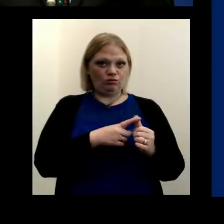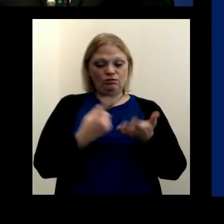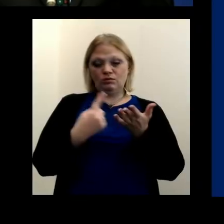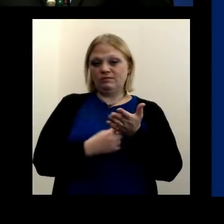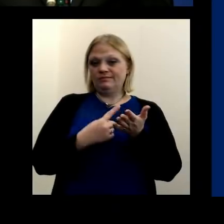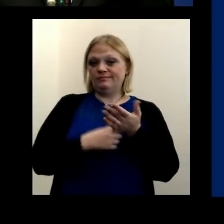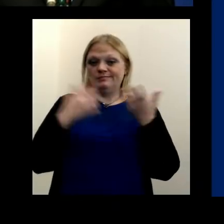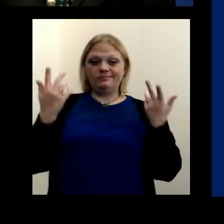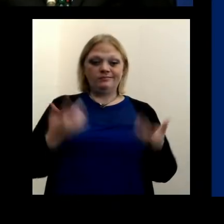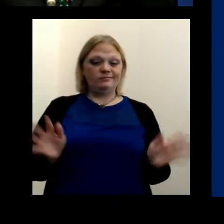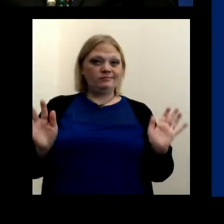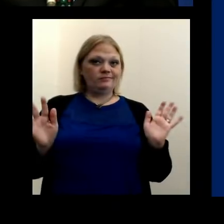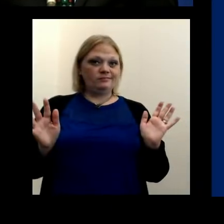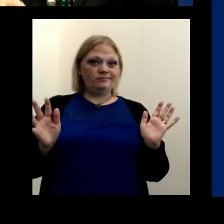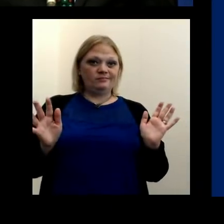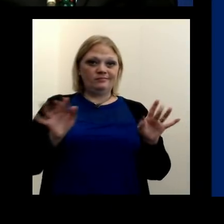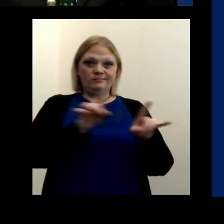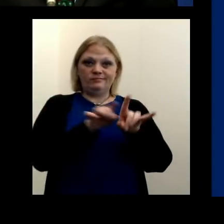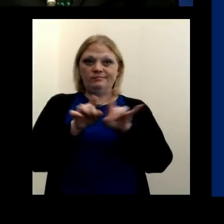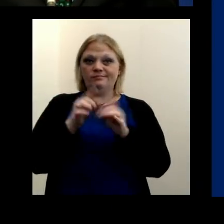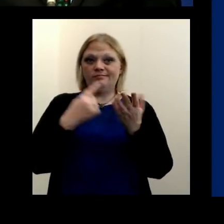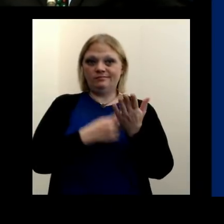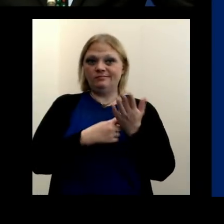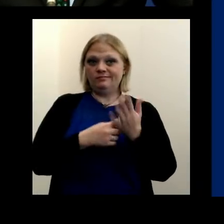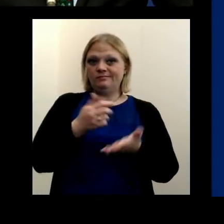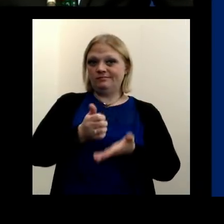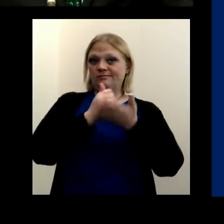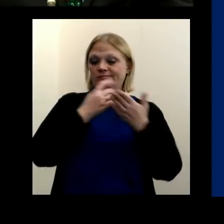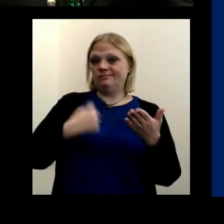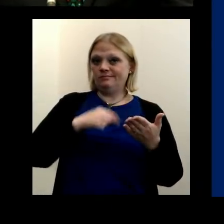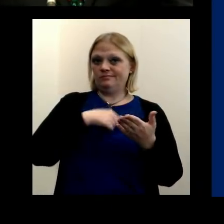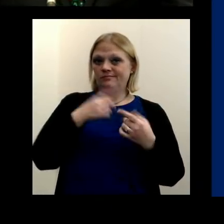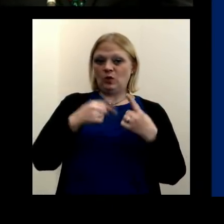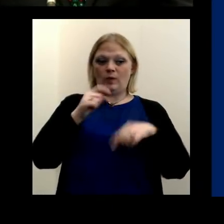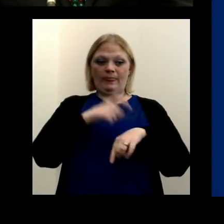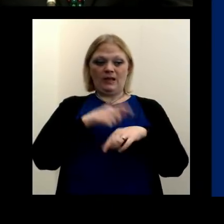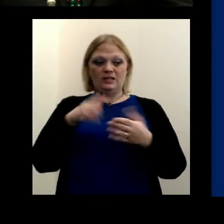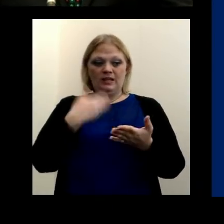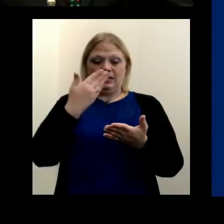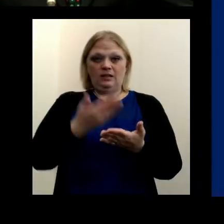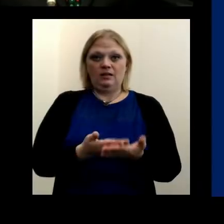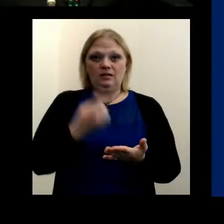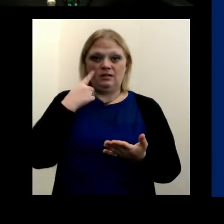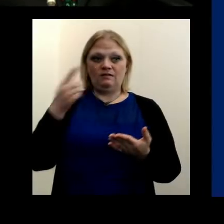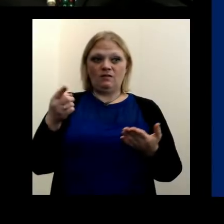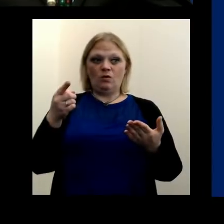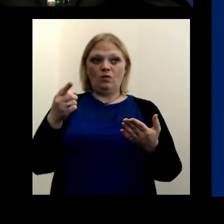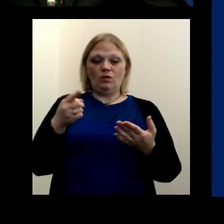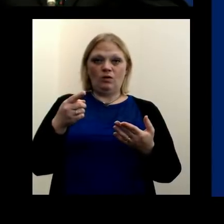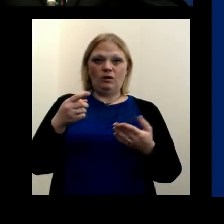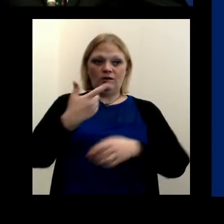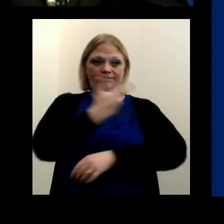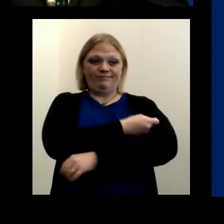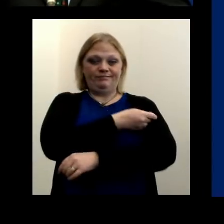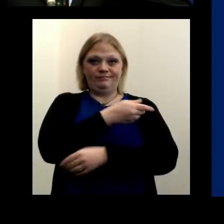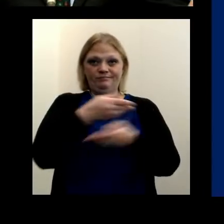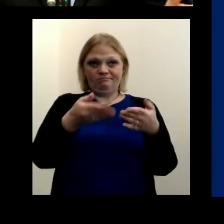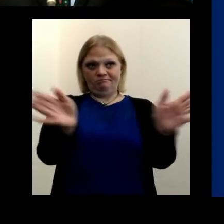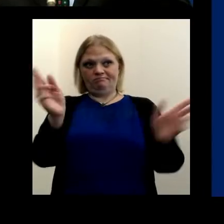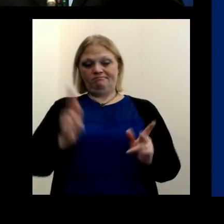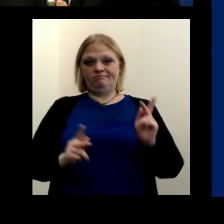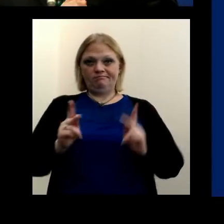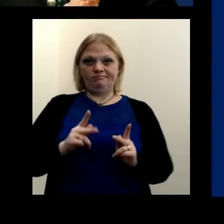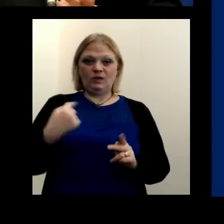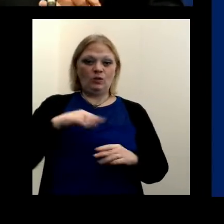putting in place are also discussions to help us when the time comes to do mass vaccinations of the general public. We're